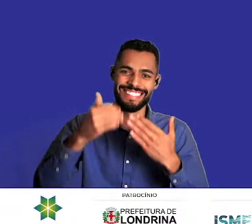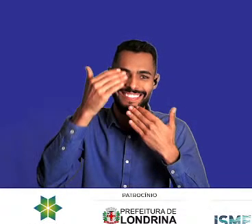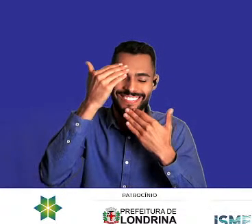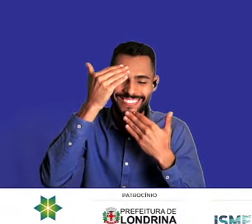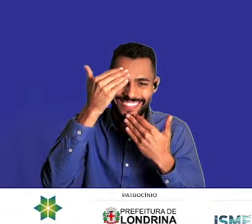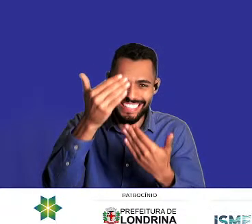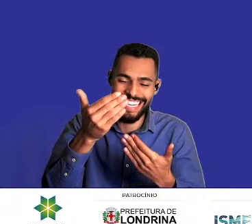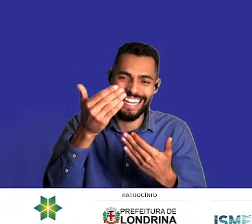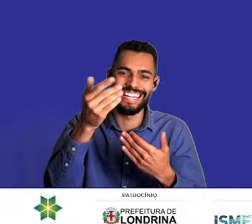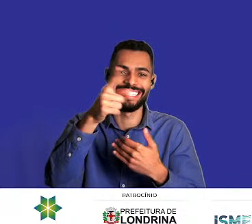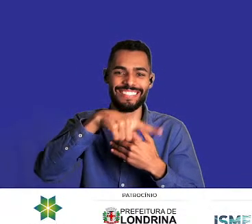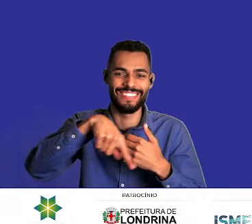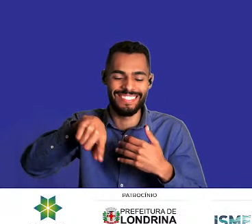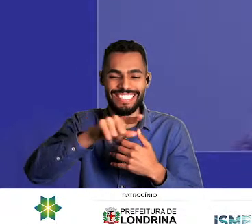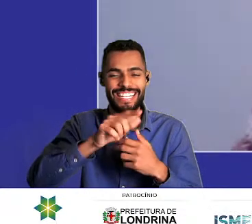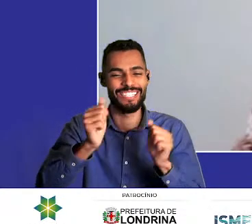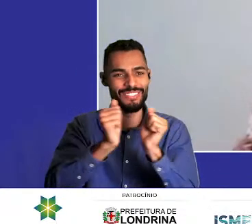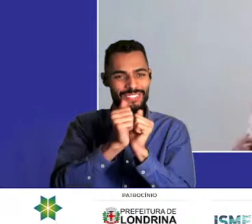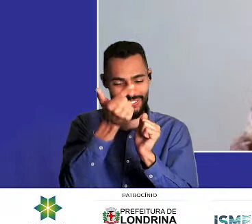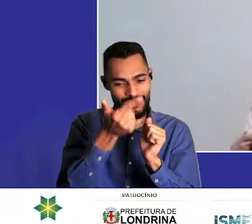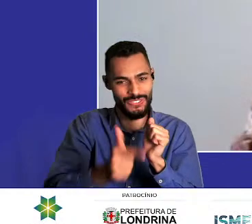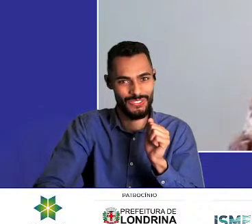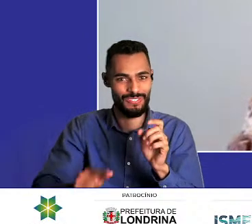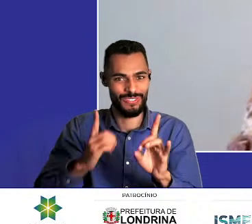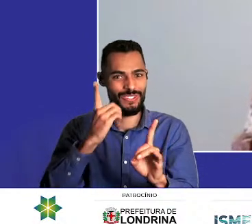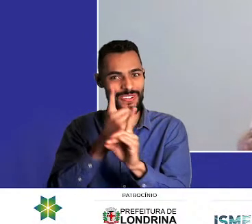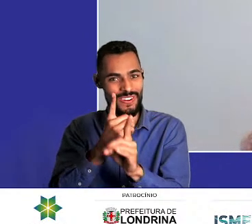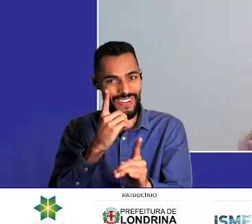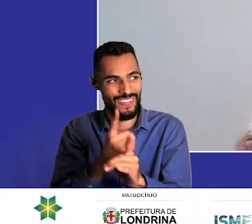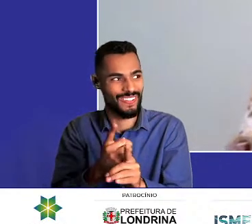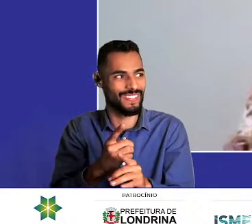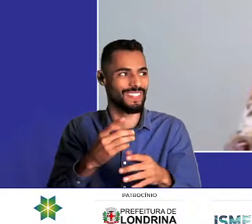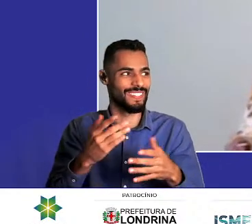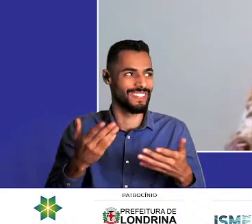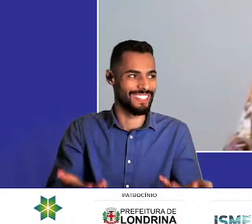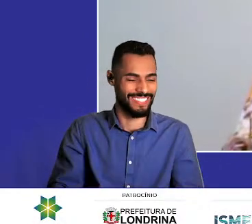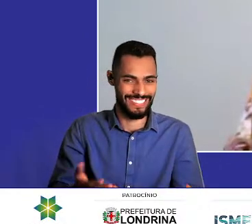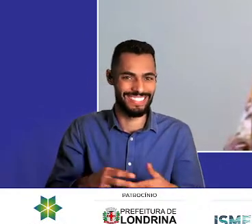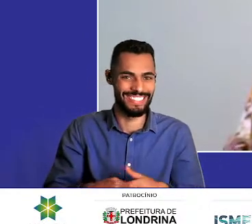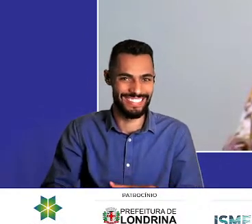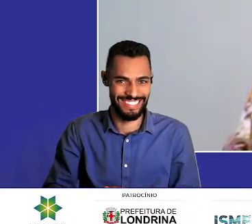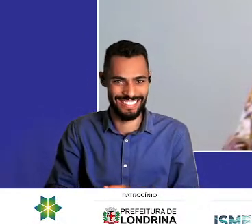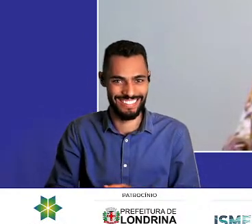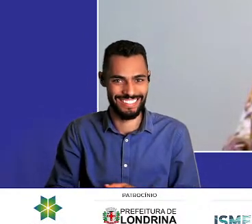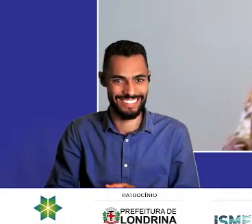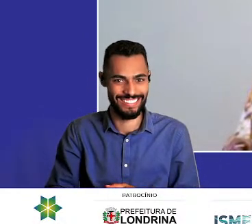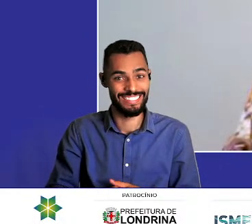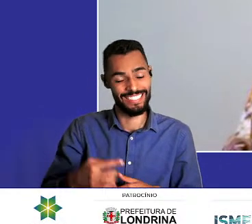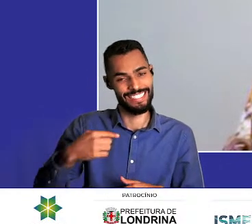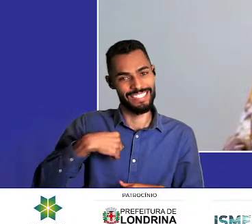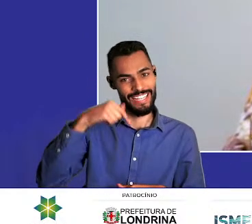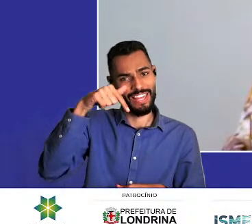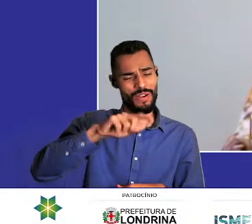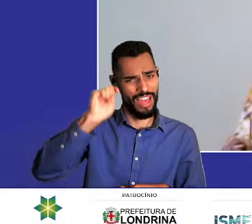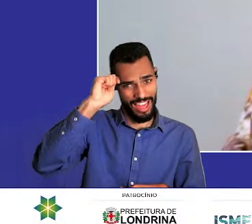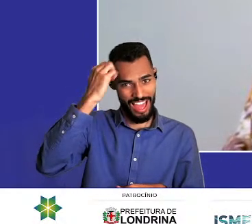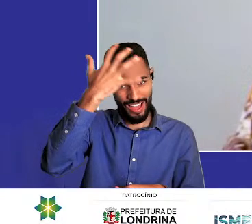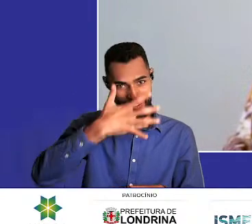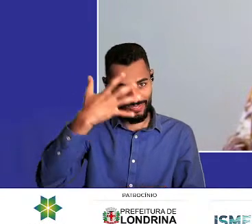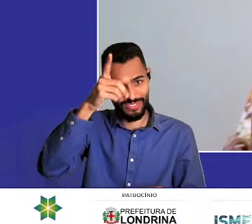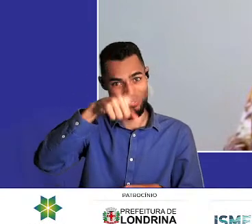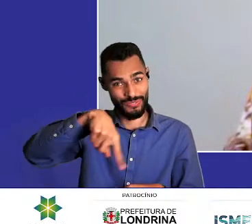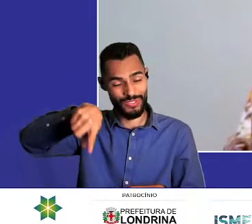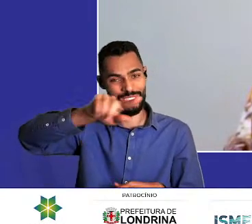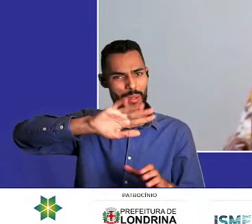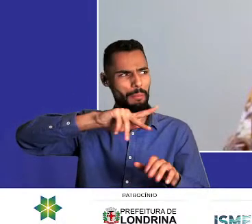the same room, though I'm in Africa and you're on the other side of the world. Alda, it's good to be with you. And ladies and